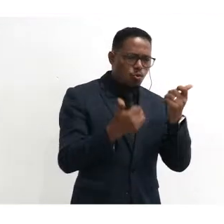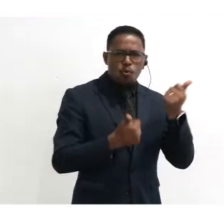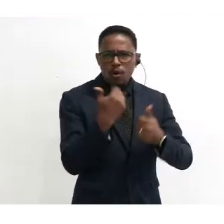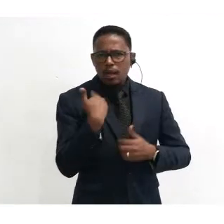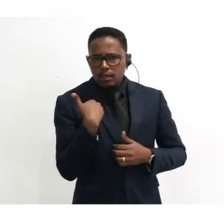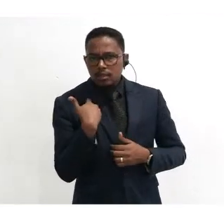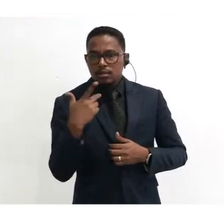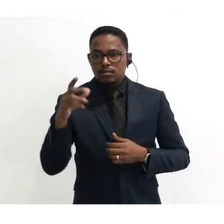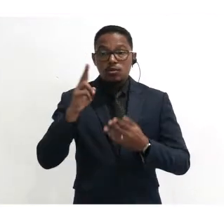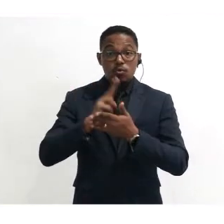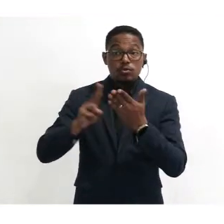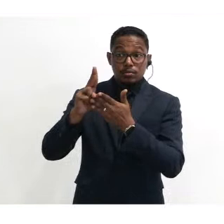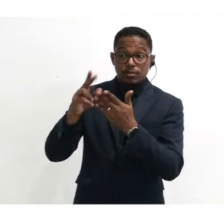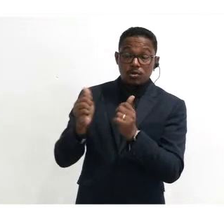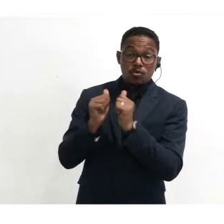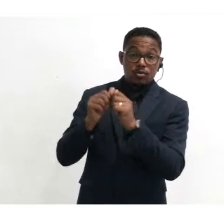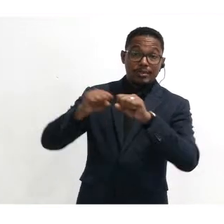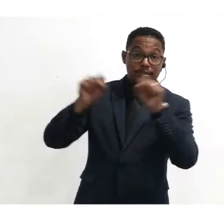find